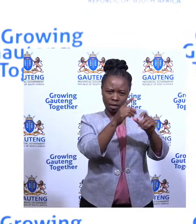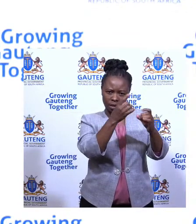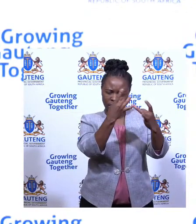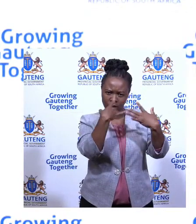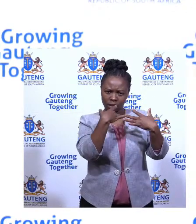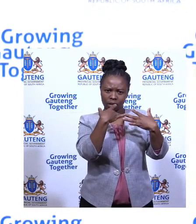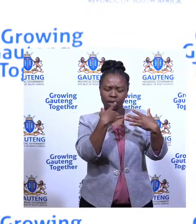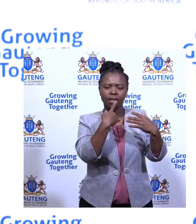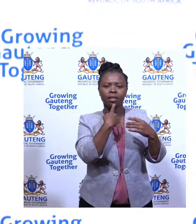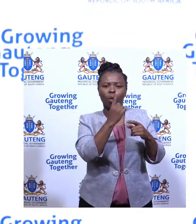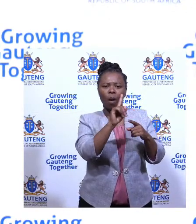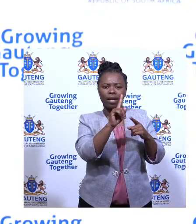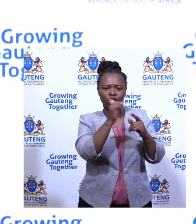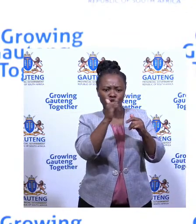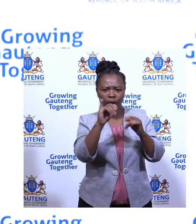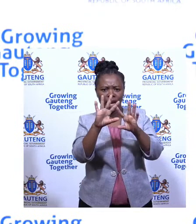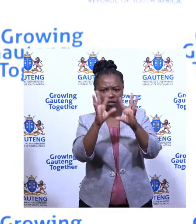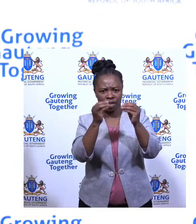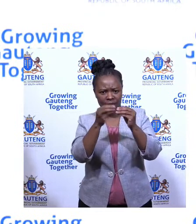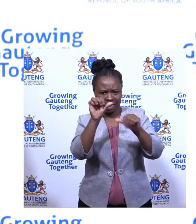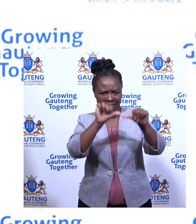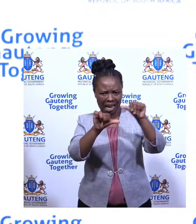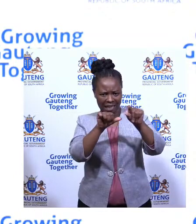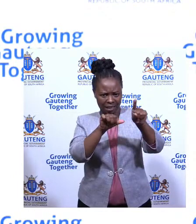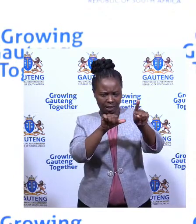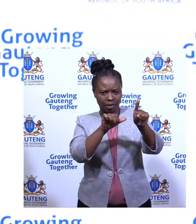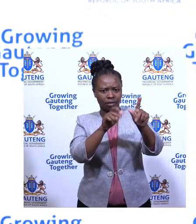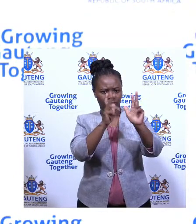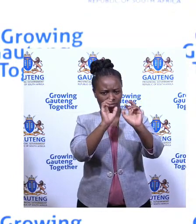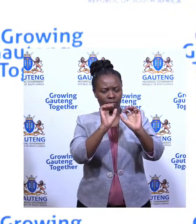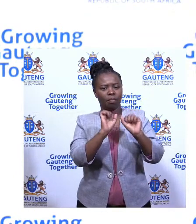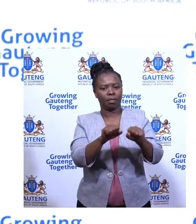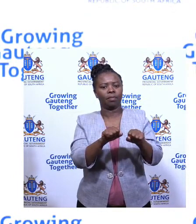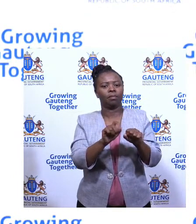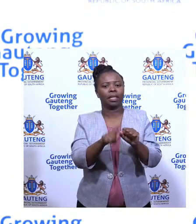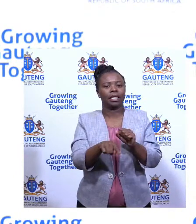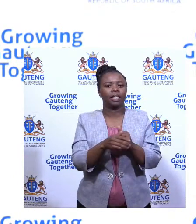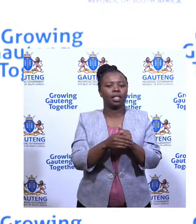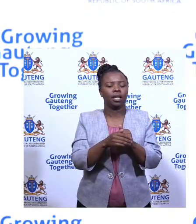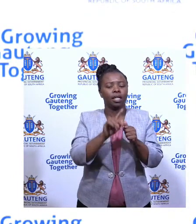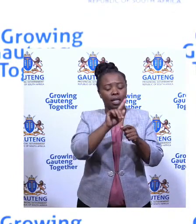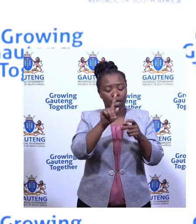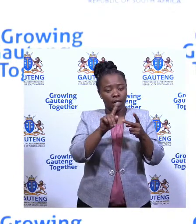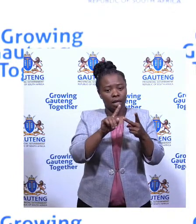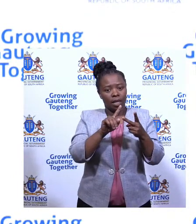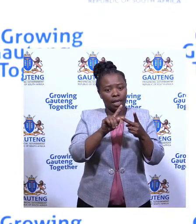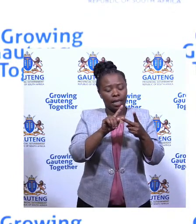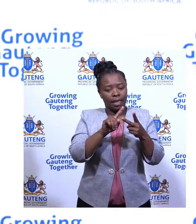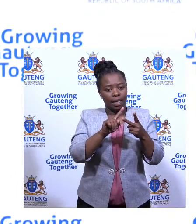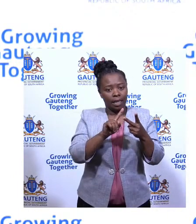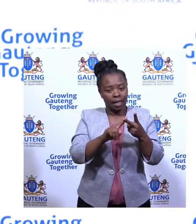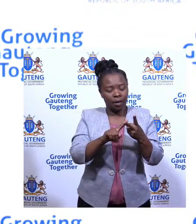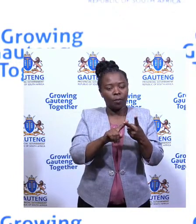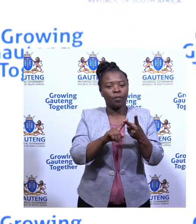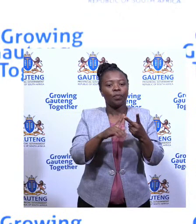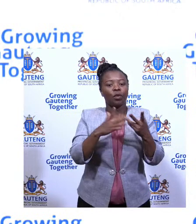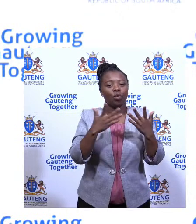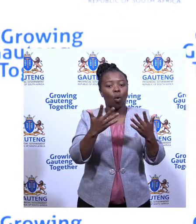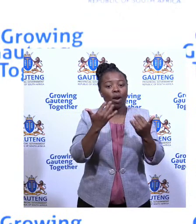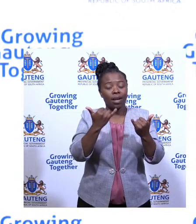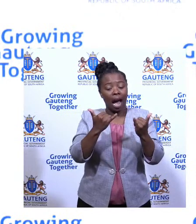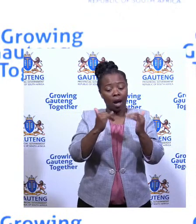the epidemic in check. And so there are 4 things I want to talk about. The first thing the modeling showed us is that moving to a